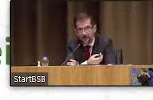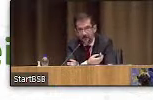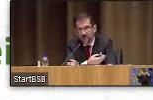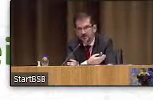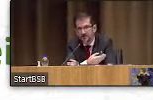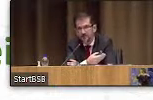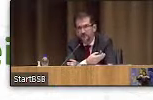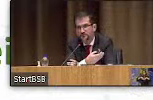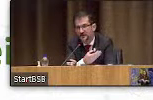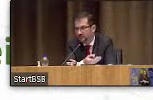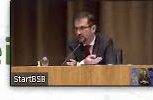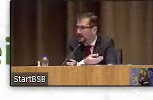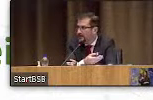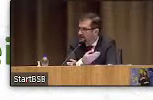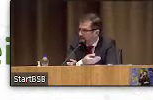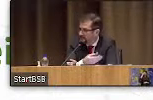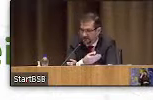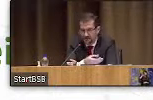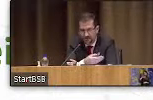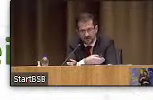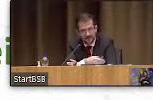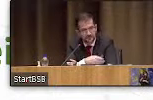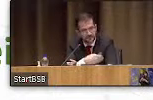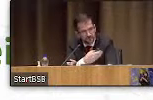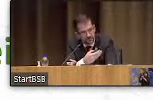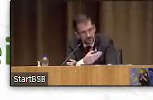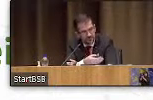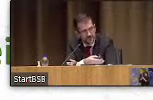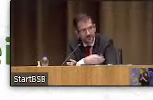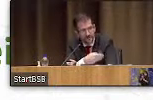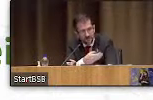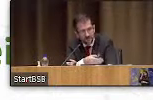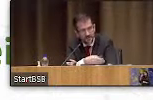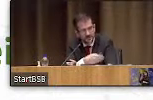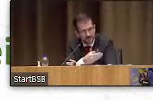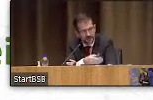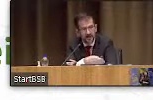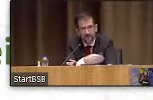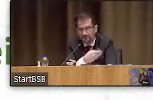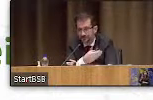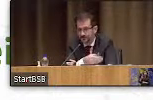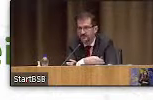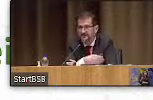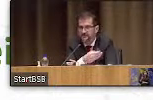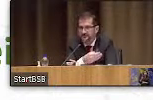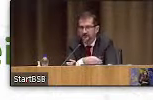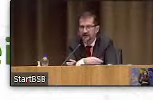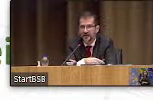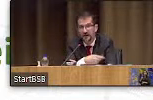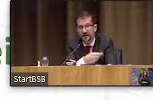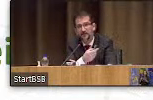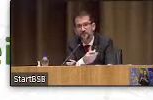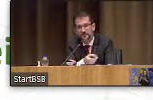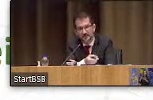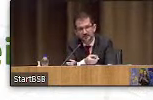disease. And we know that we are seeking for matters of fatigue,